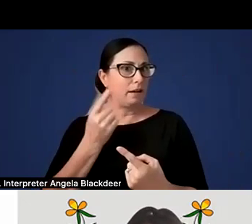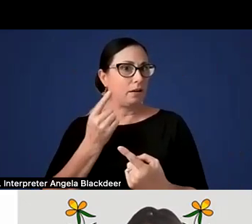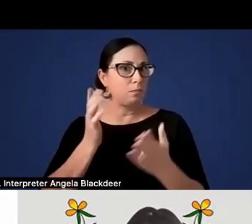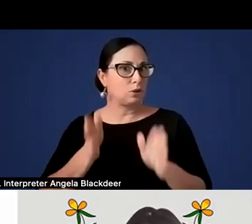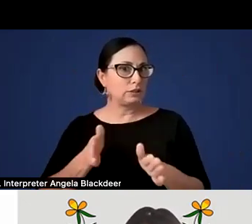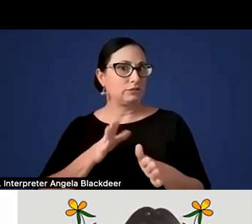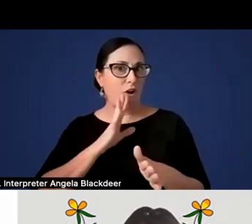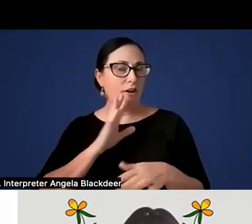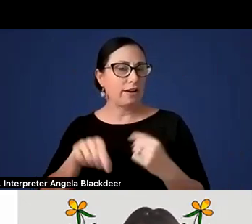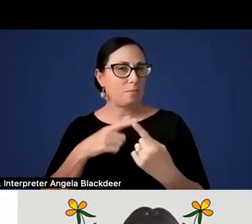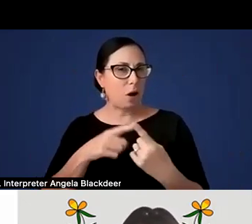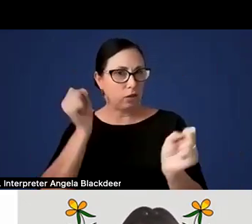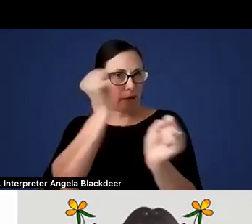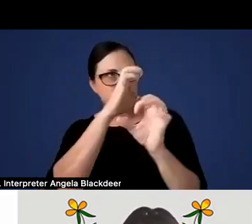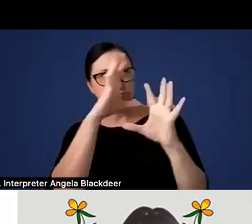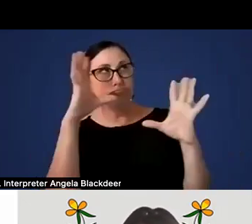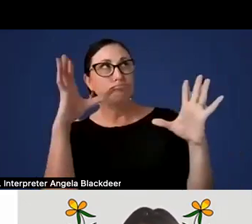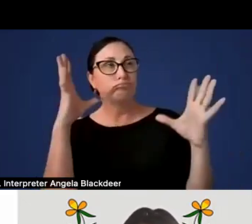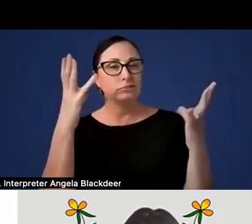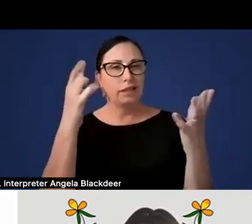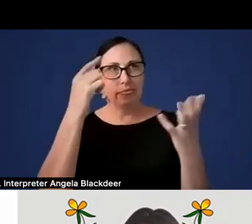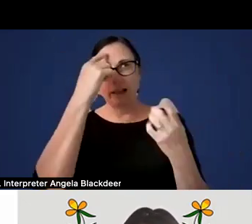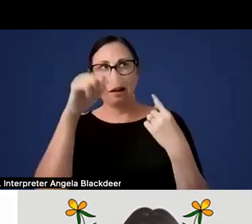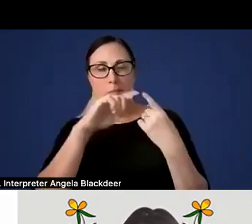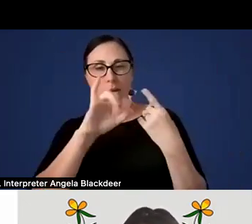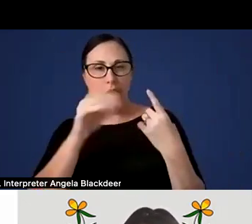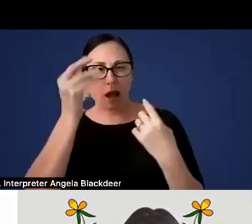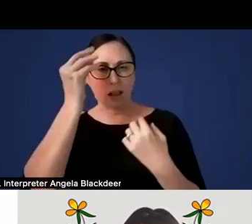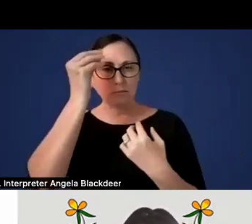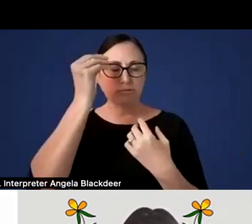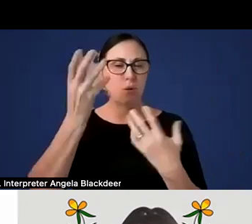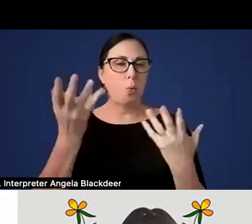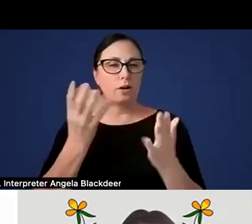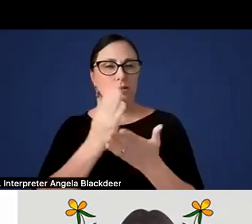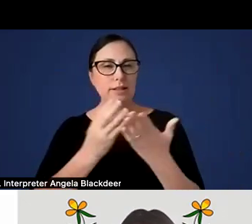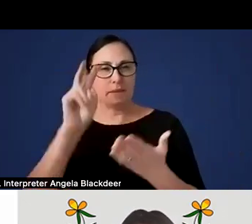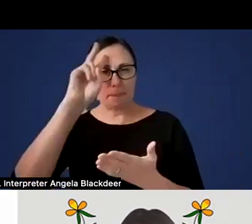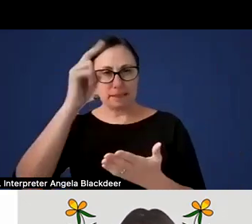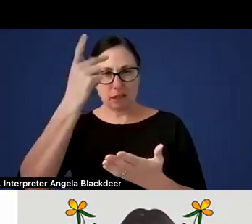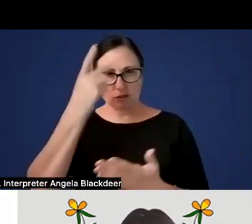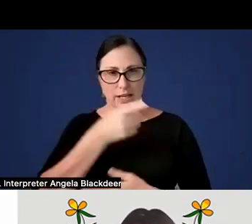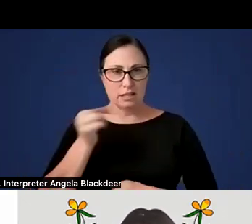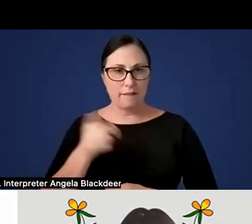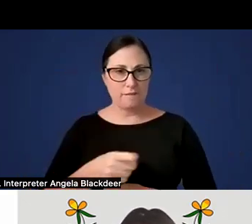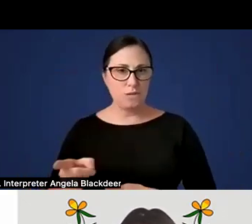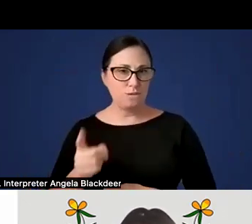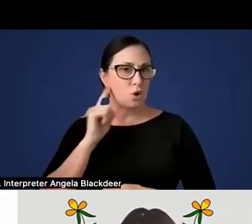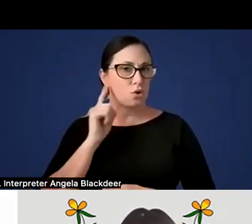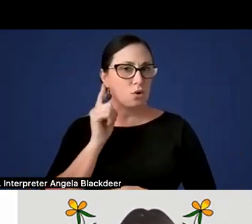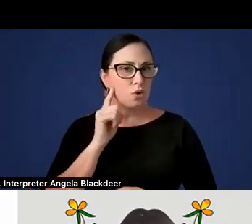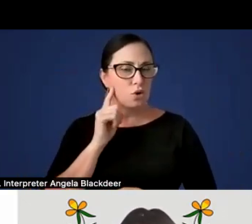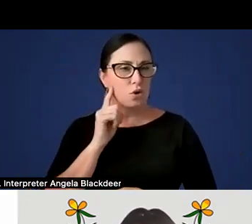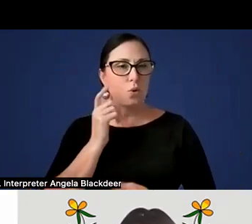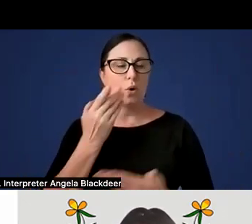wondering, what are some of those misunderstandings that you have heard, that you've maybe